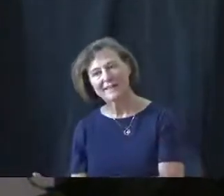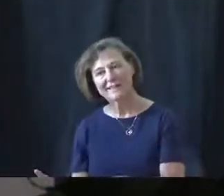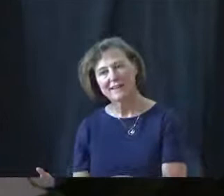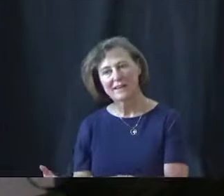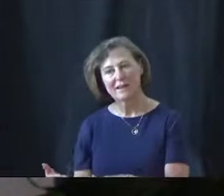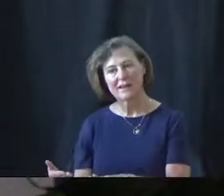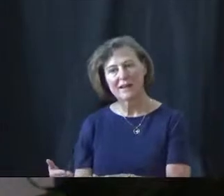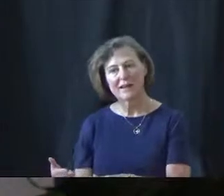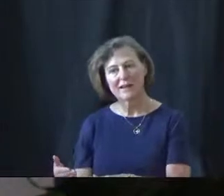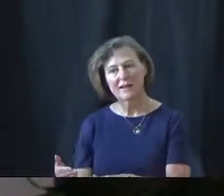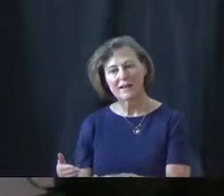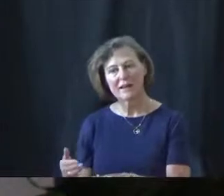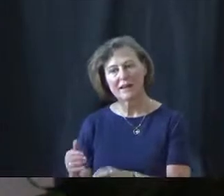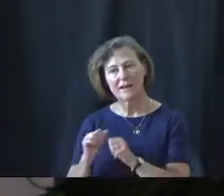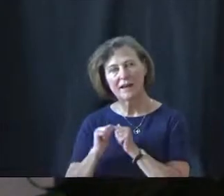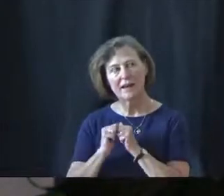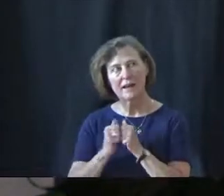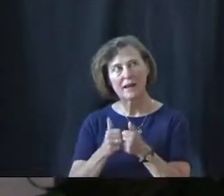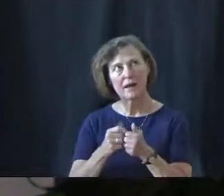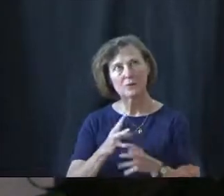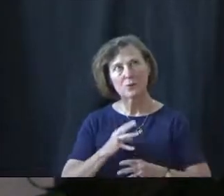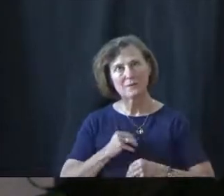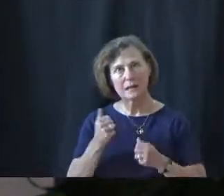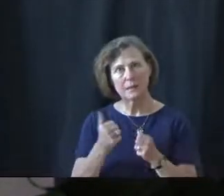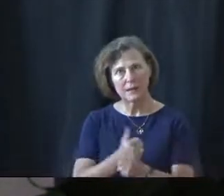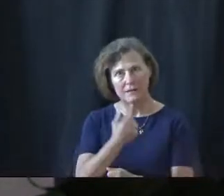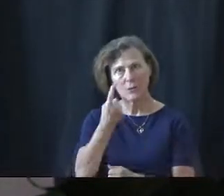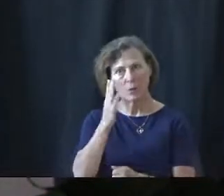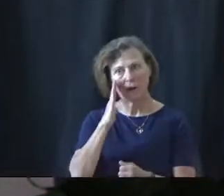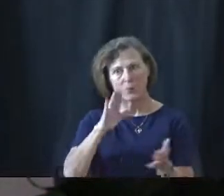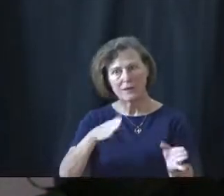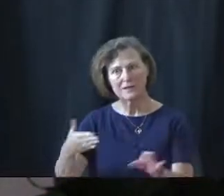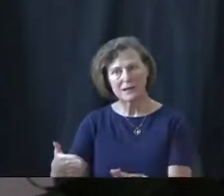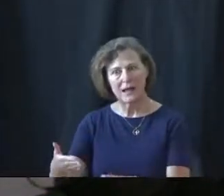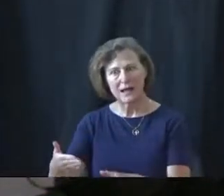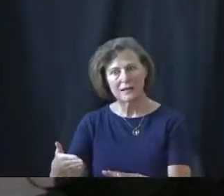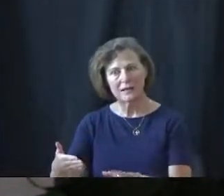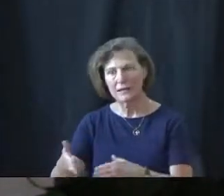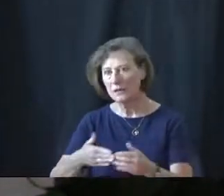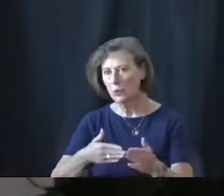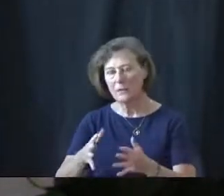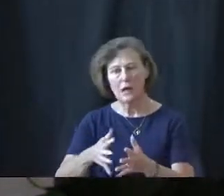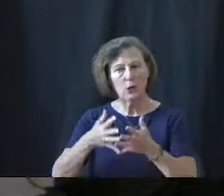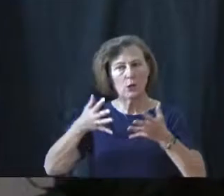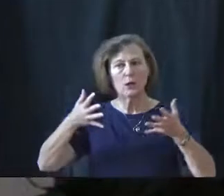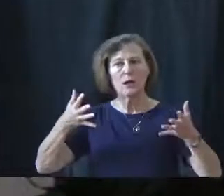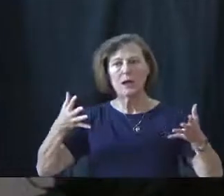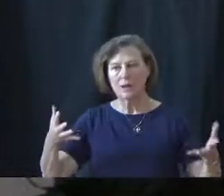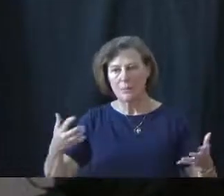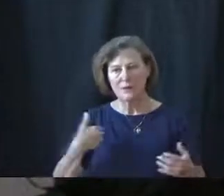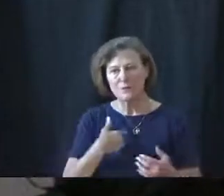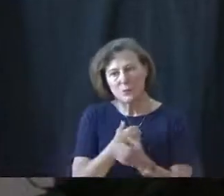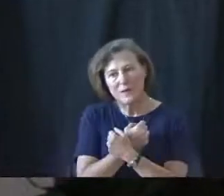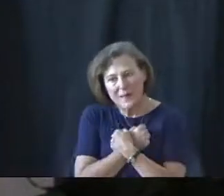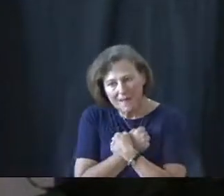to accept that everyone dies, no matter how much we love them.